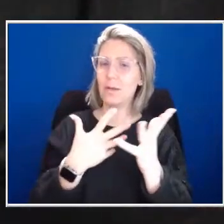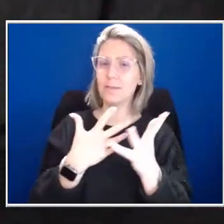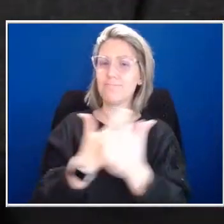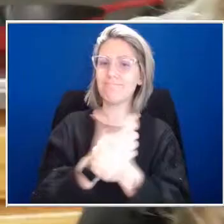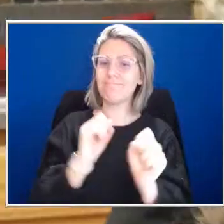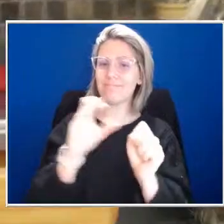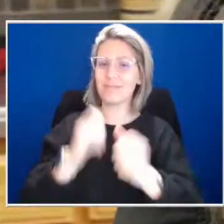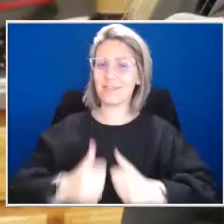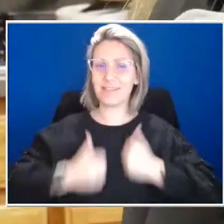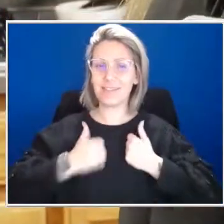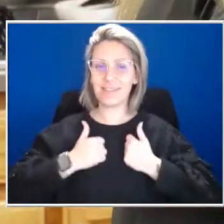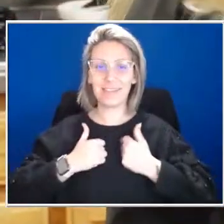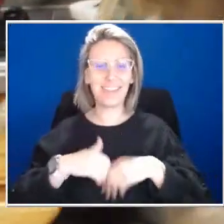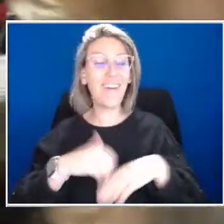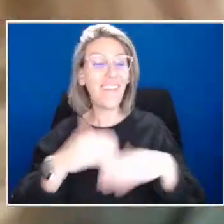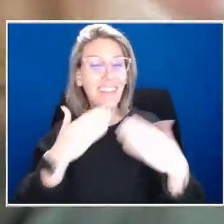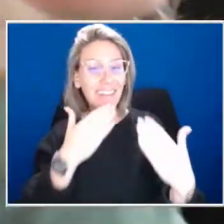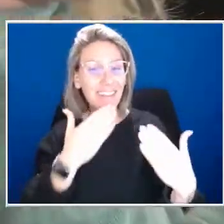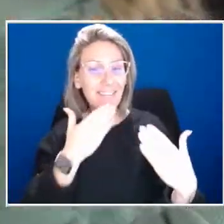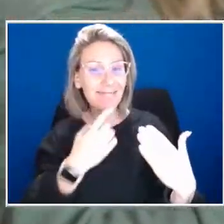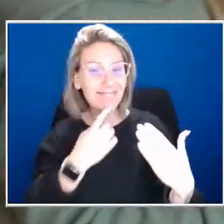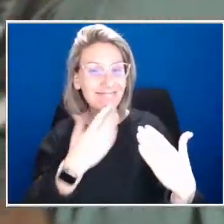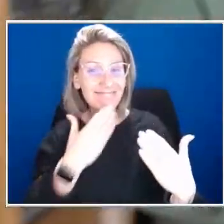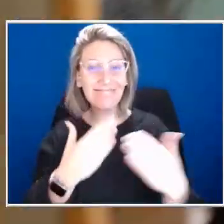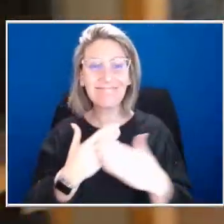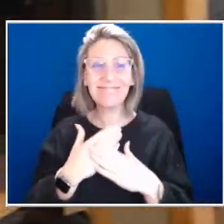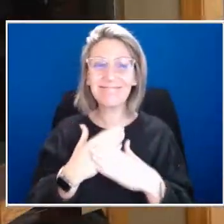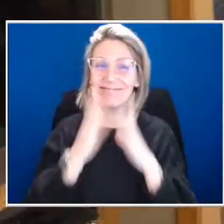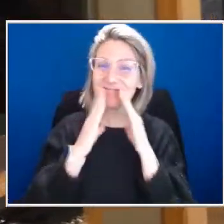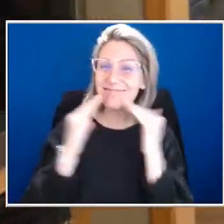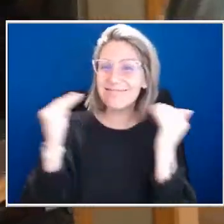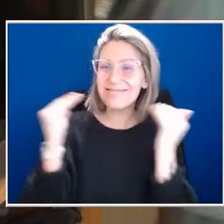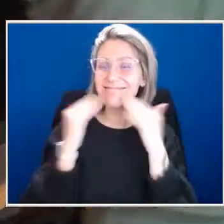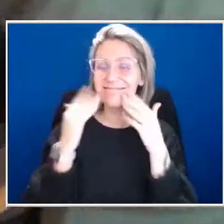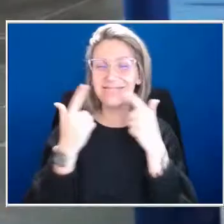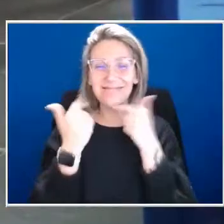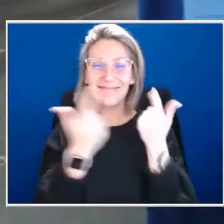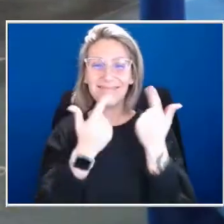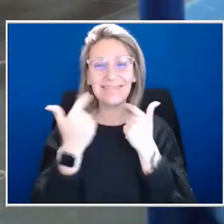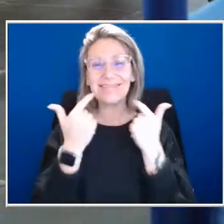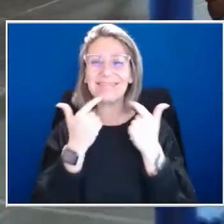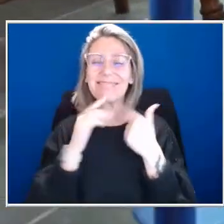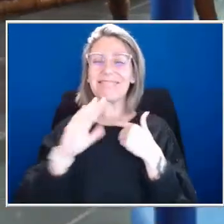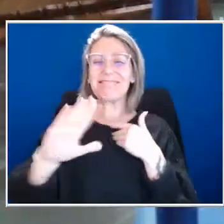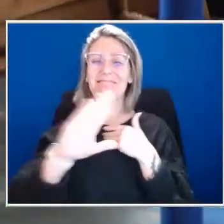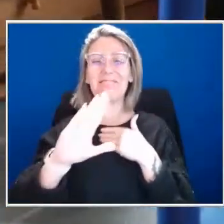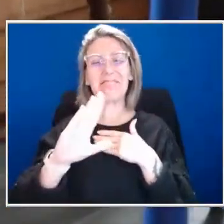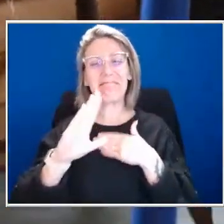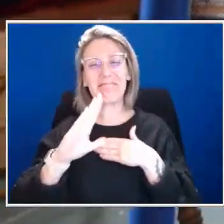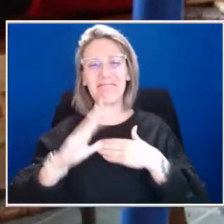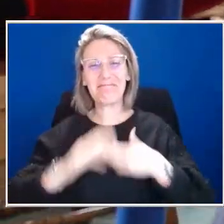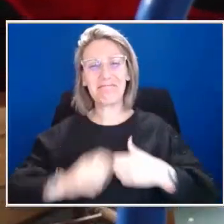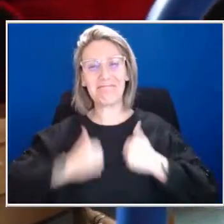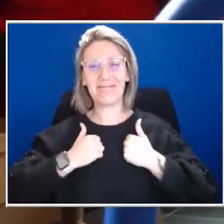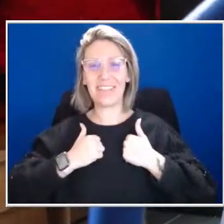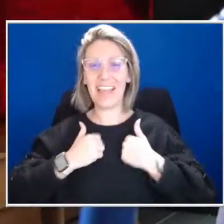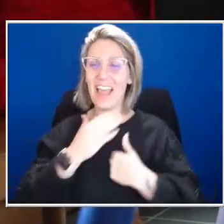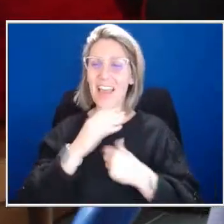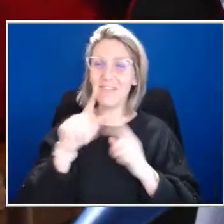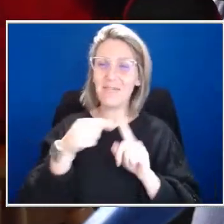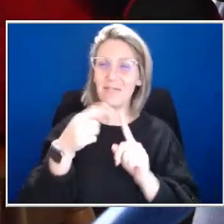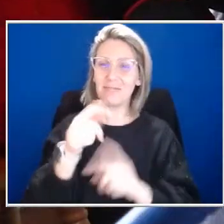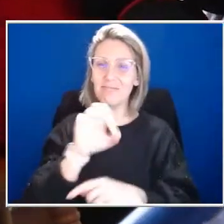Thank you. Smiles and laughter filled Gene and Debbie Taylor's home when granddaughter Isabella visits.